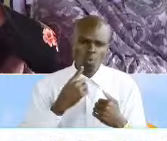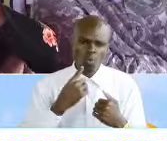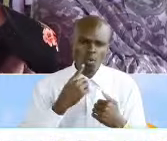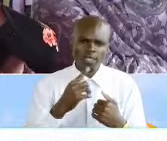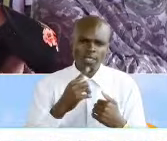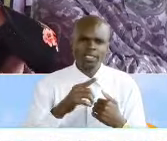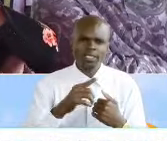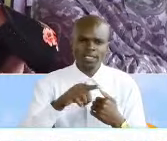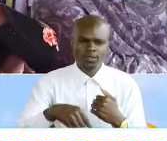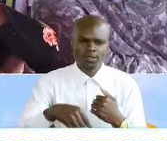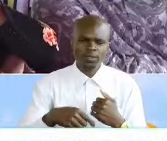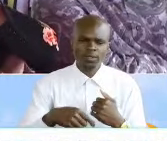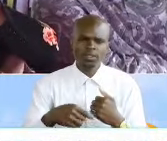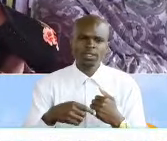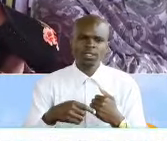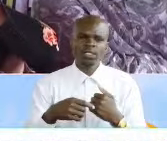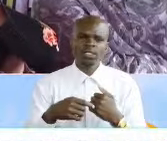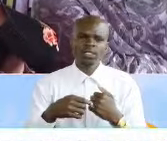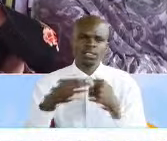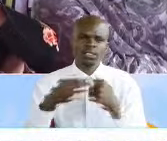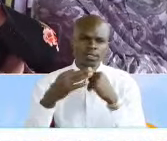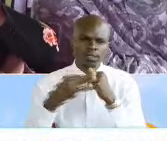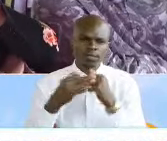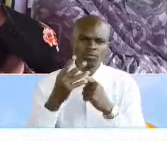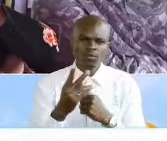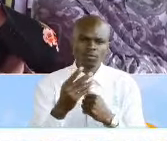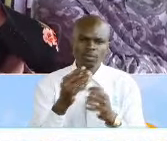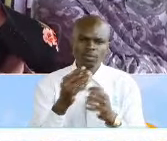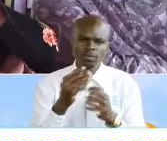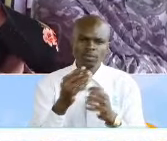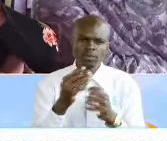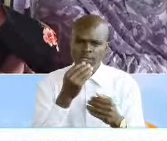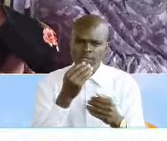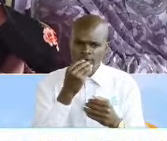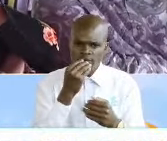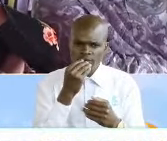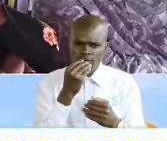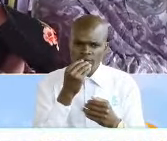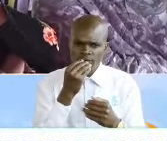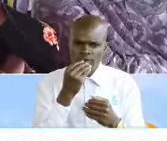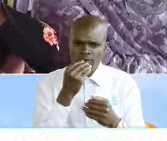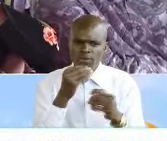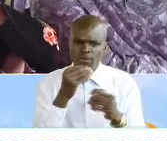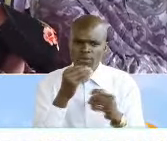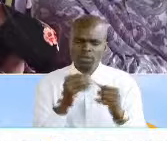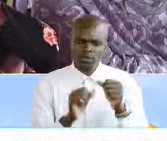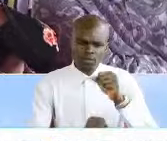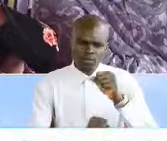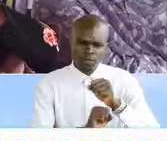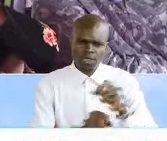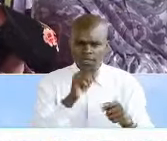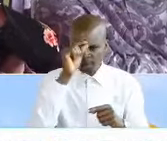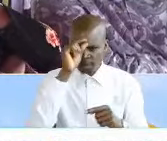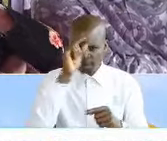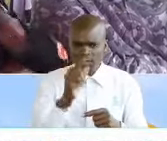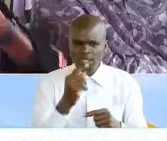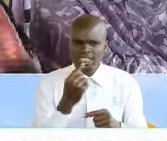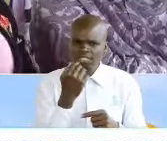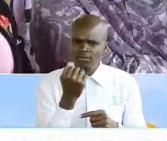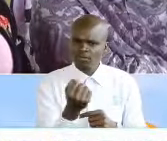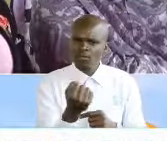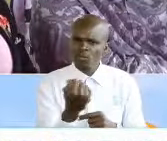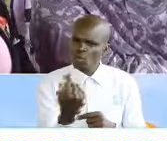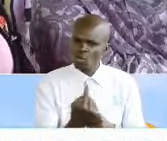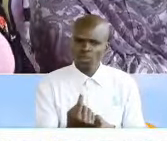1184 tunawalisha Nairobi kama county government. Every single day kwa shilingi tano peke yake.